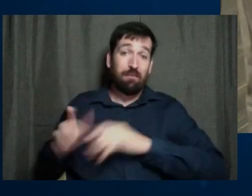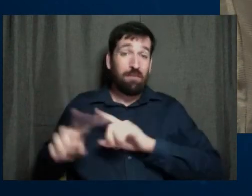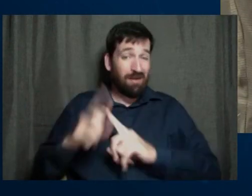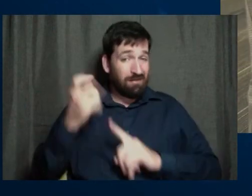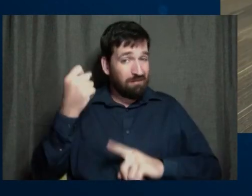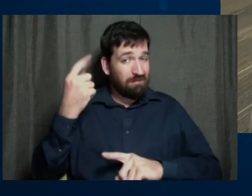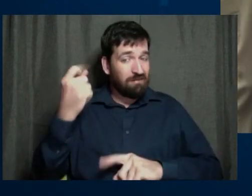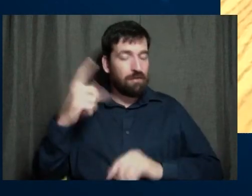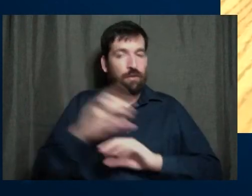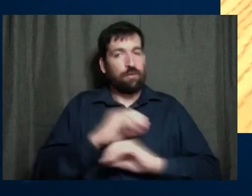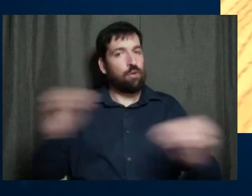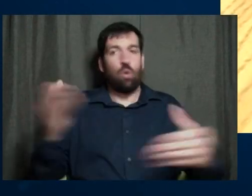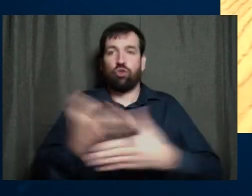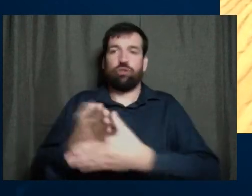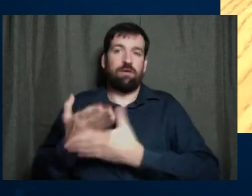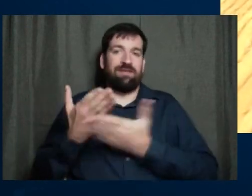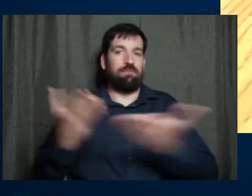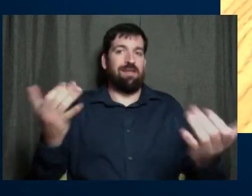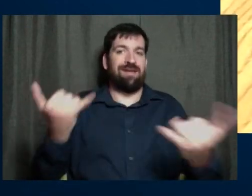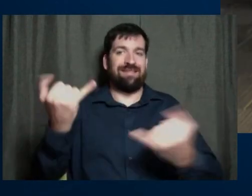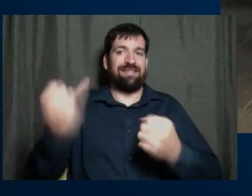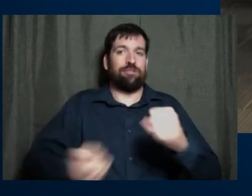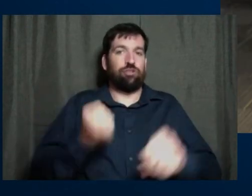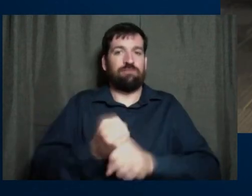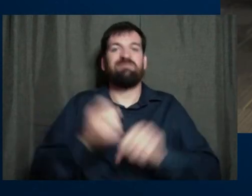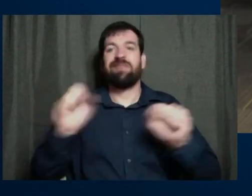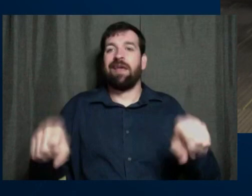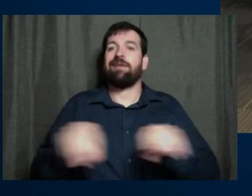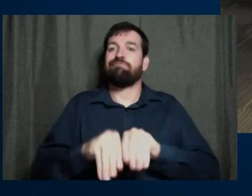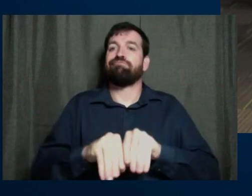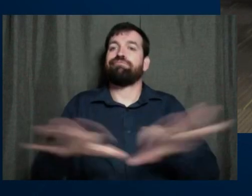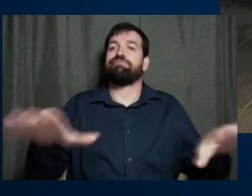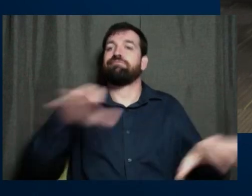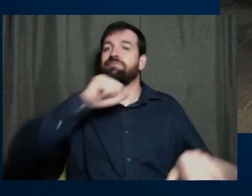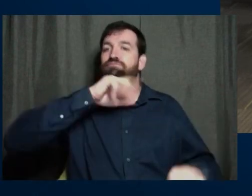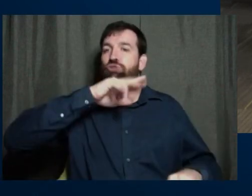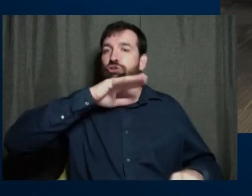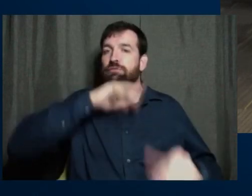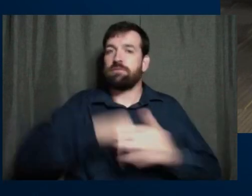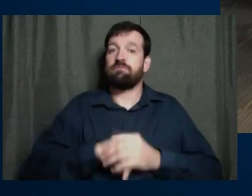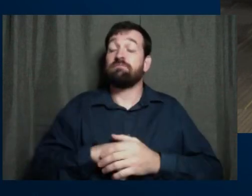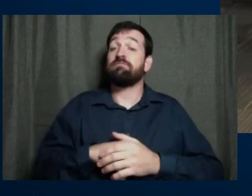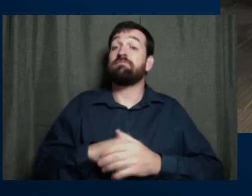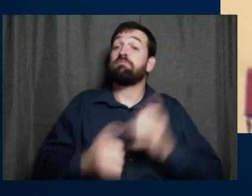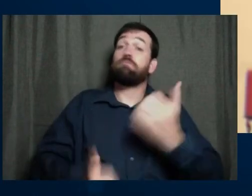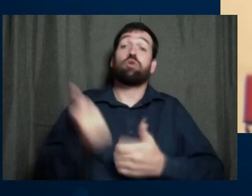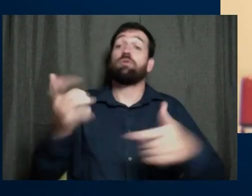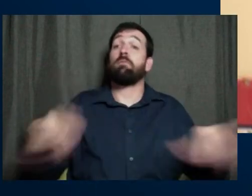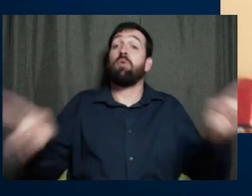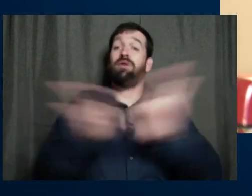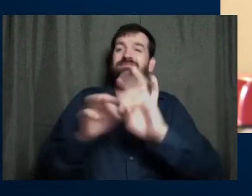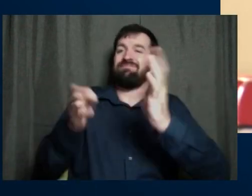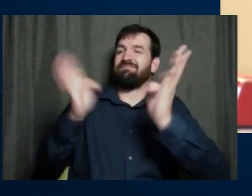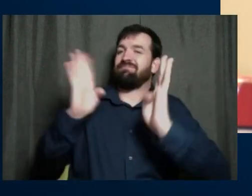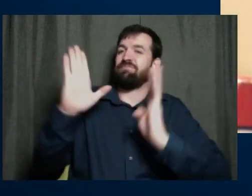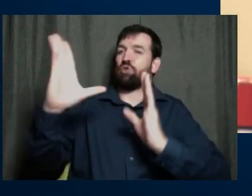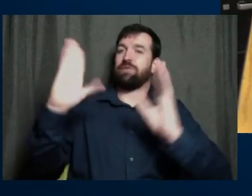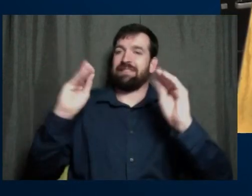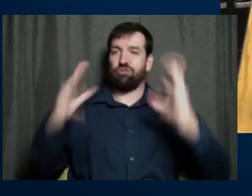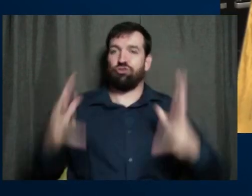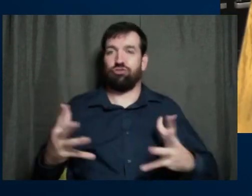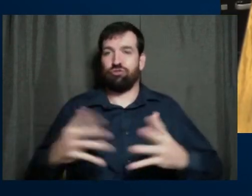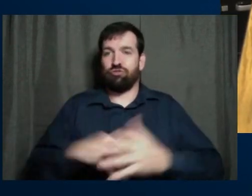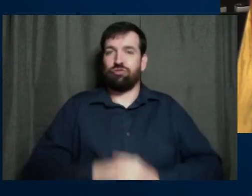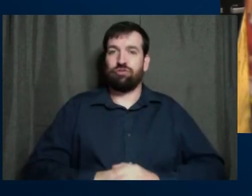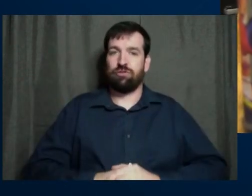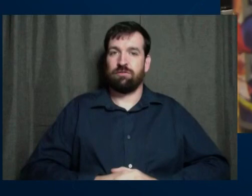sharing supplies this year. That can spread germs. Sunny said, most importantly, listen to your teacher. You